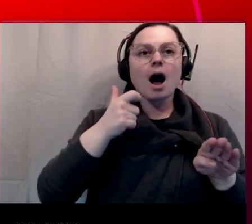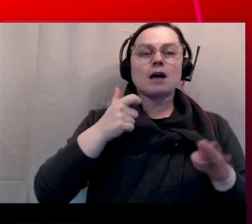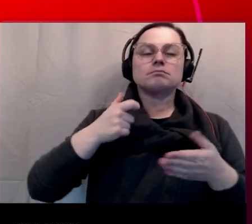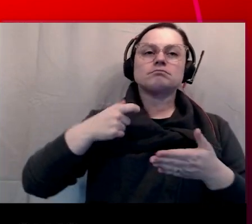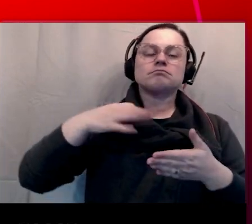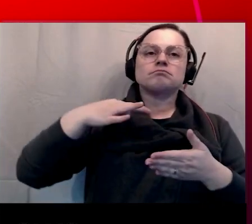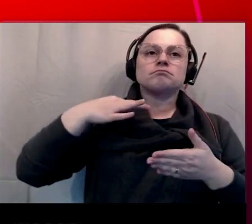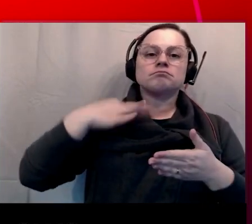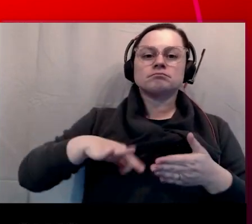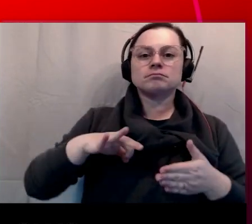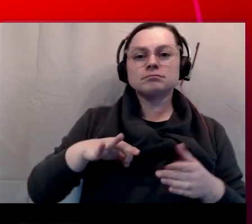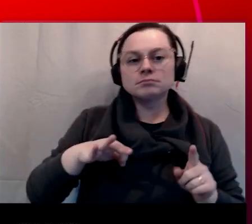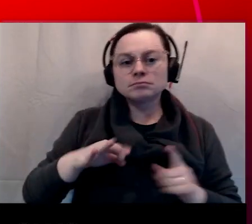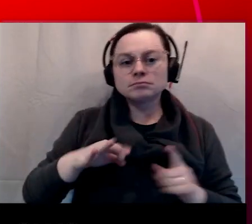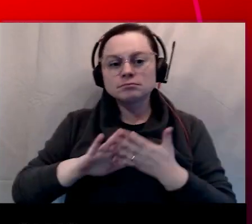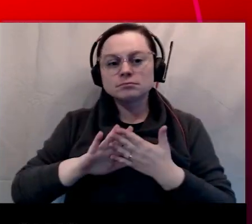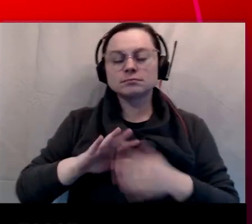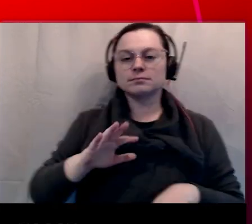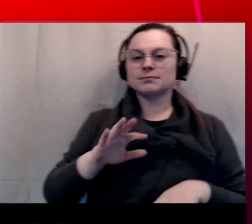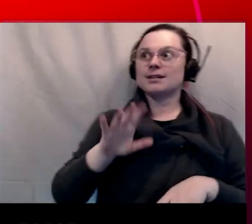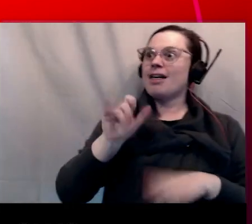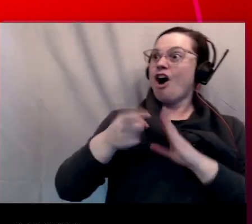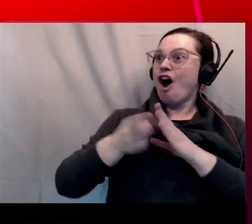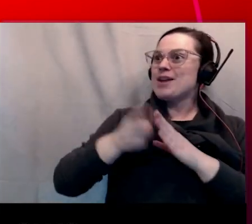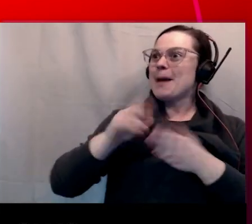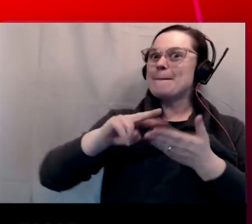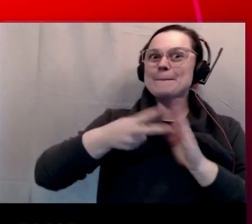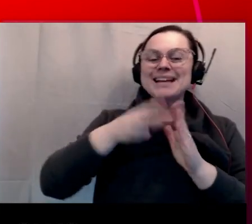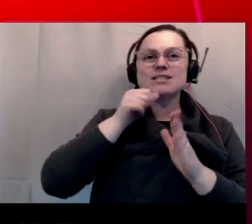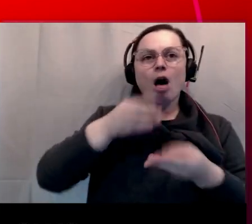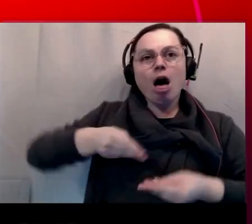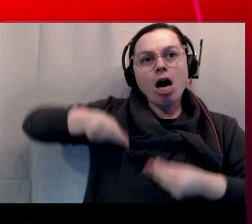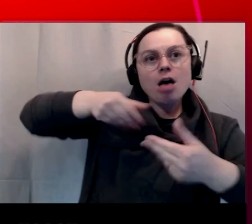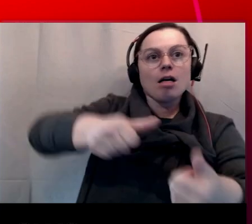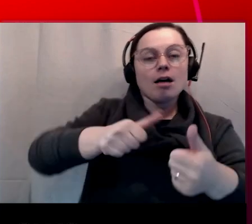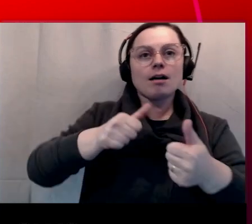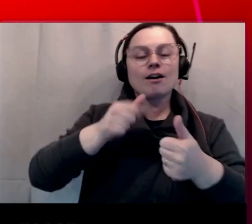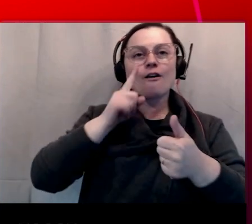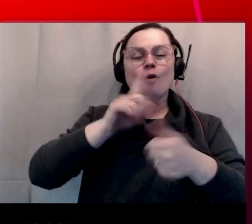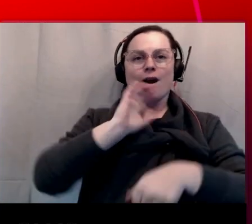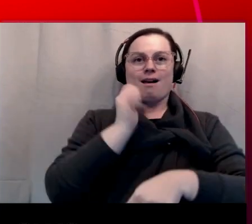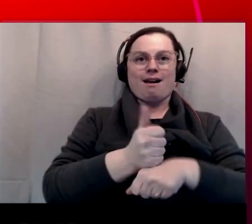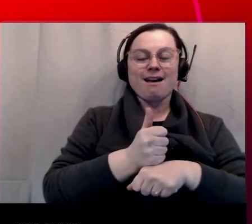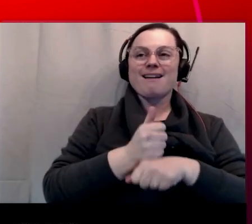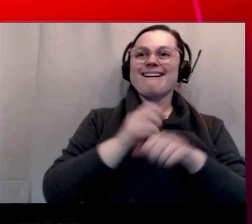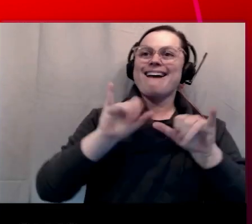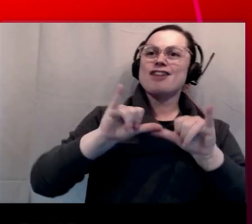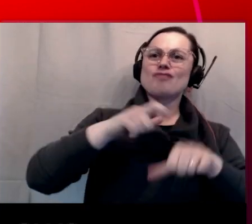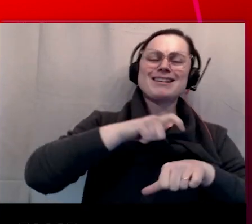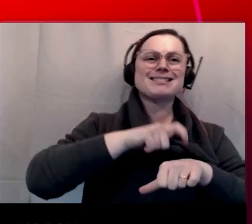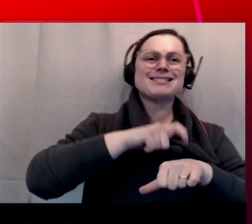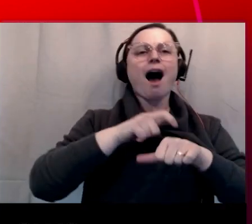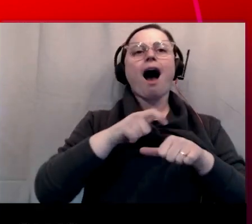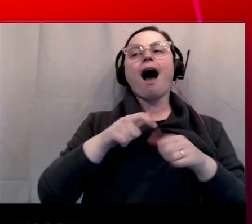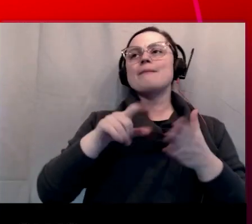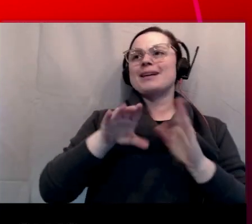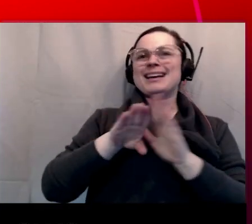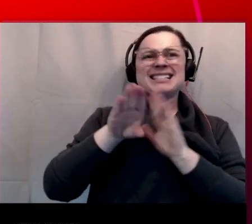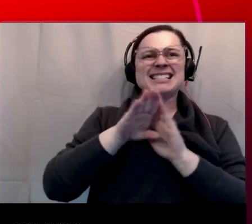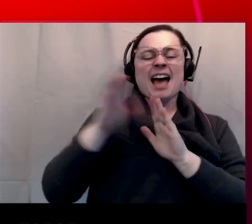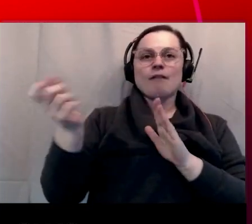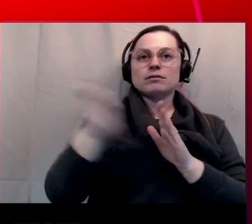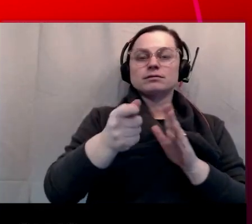was automated. I didn't have to spend a lot of money to actually engineering time, put my devs to work for weeks.